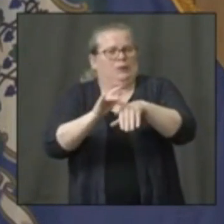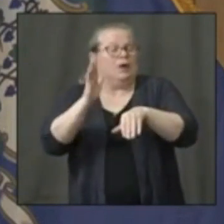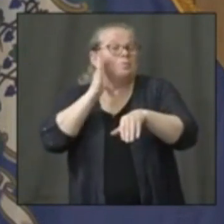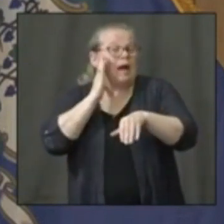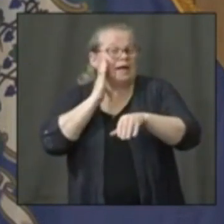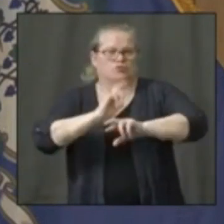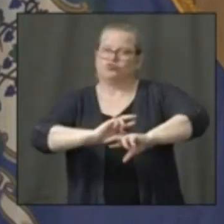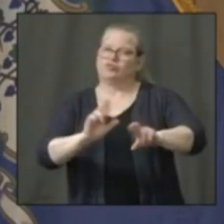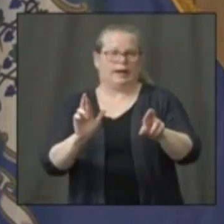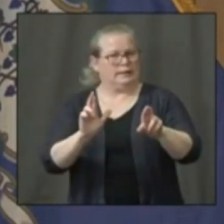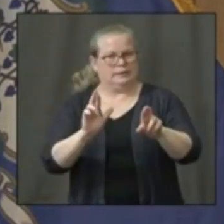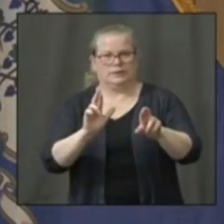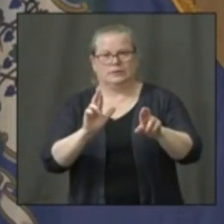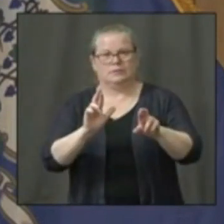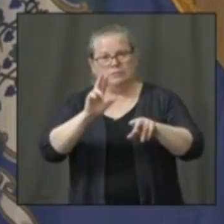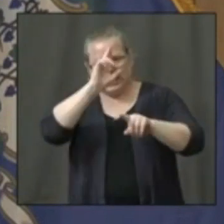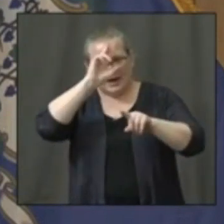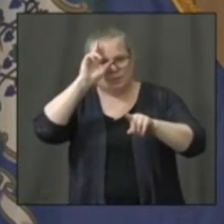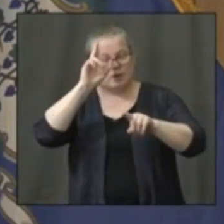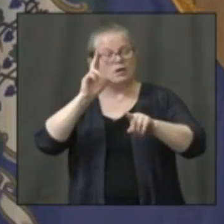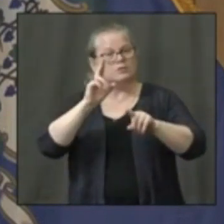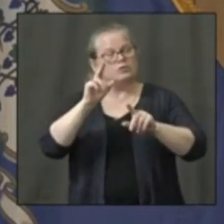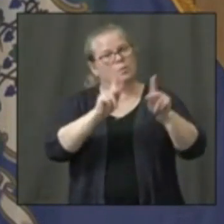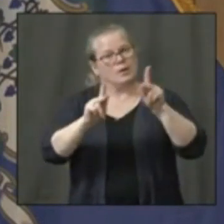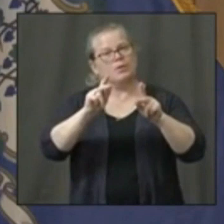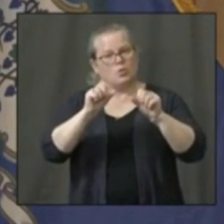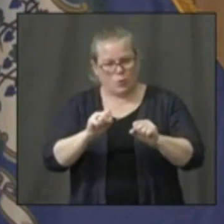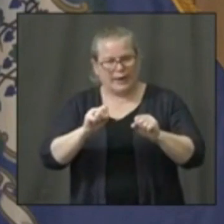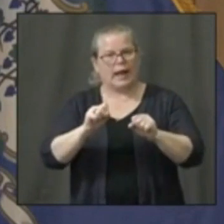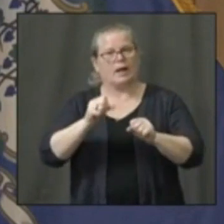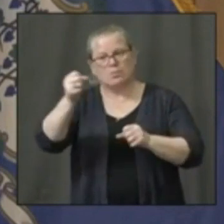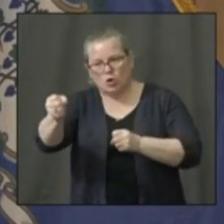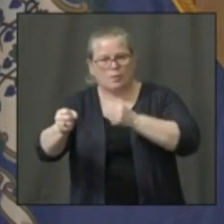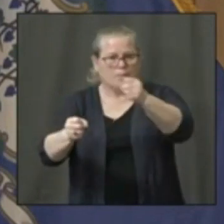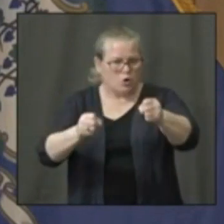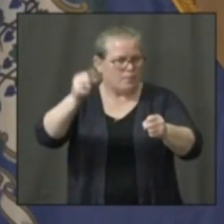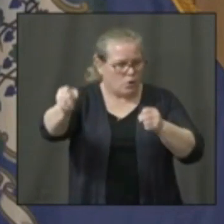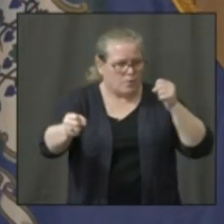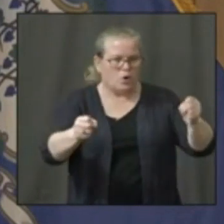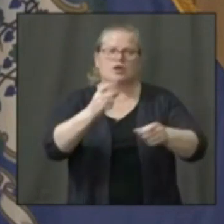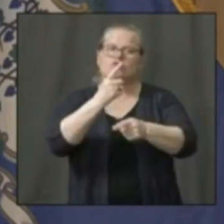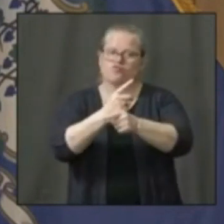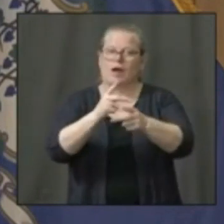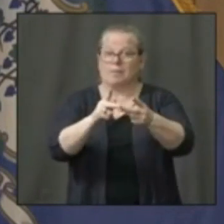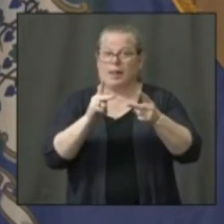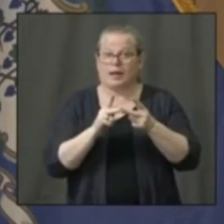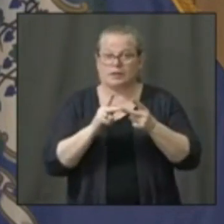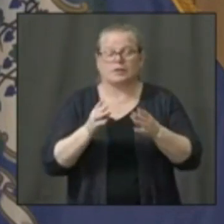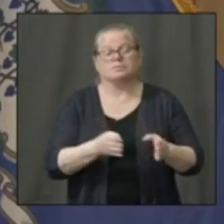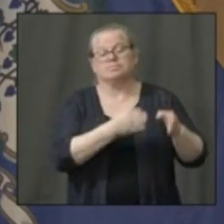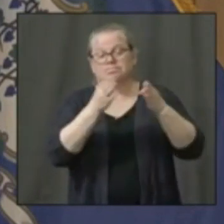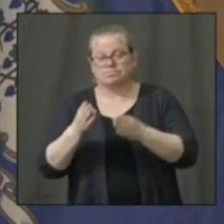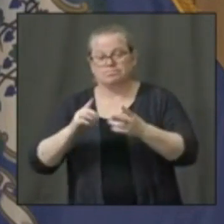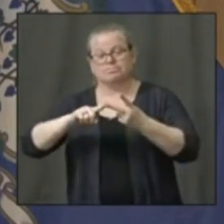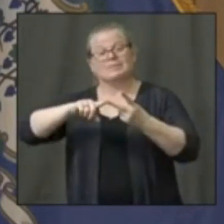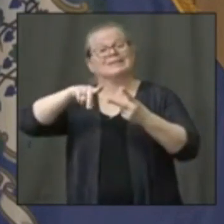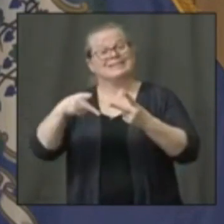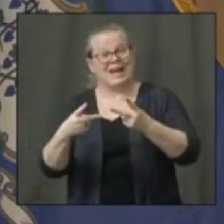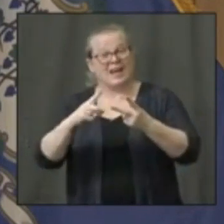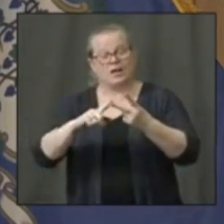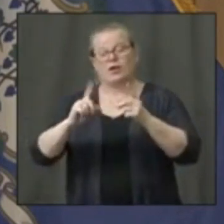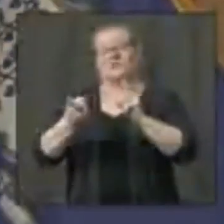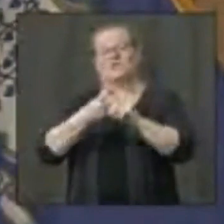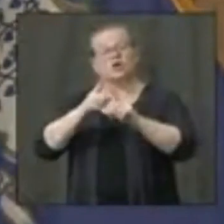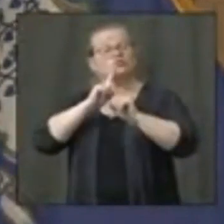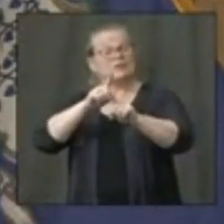dozens of beds, because we get people properly allocated. And number two, we're looking at first responders, in particular, in this case, the healthcare